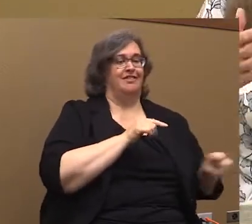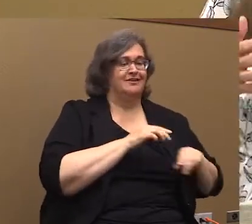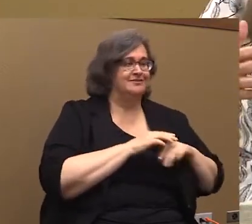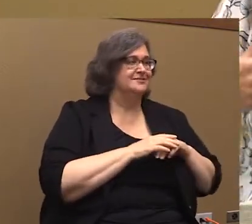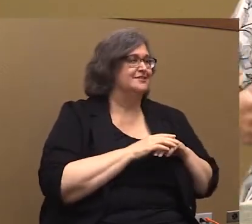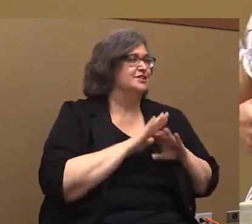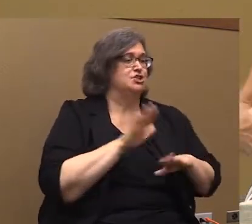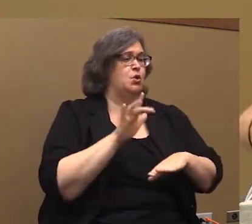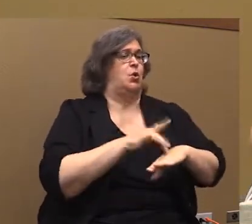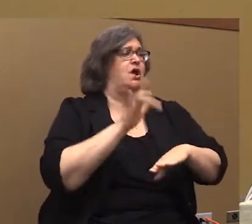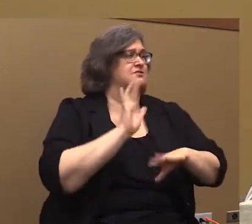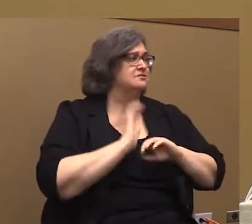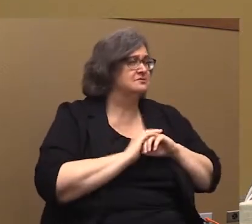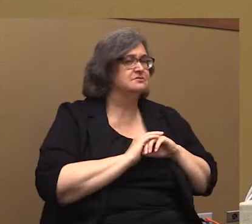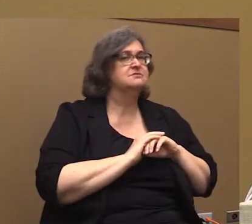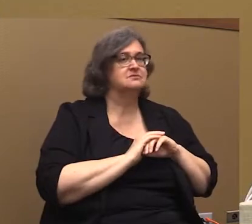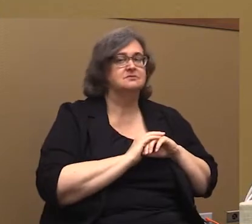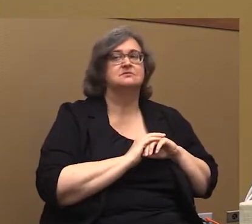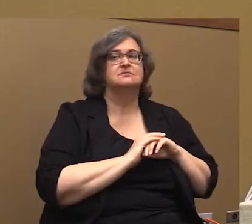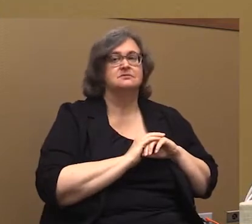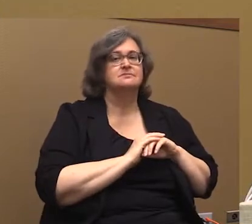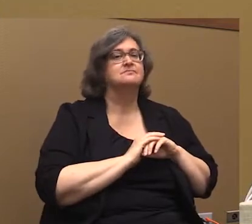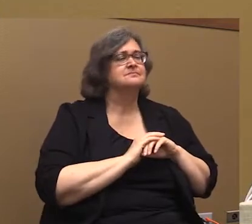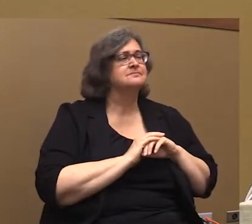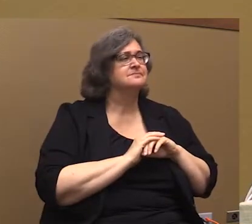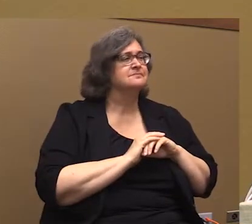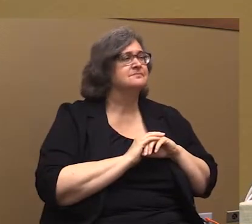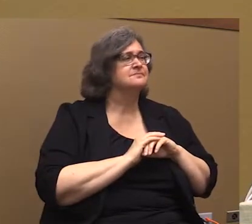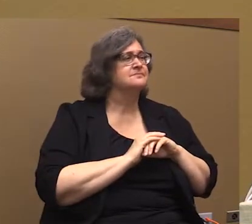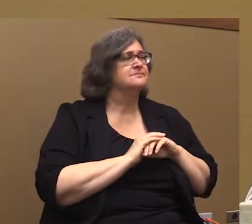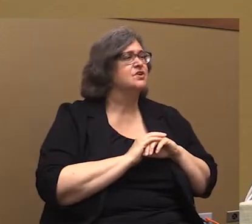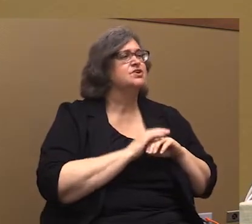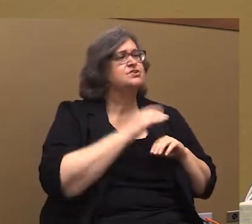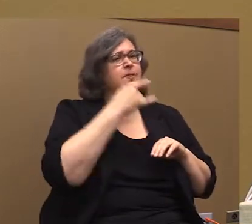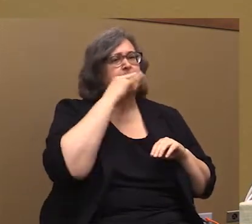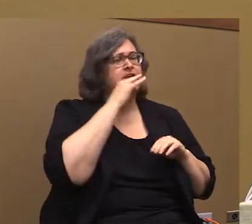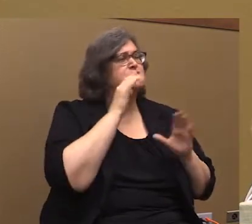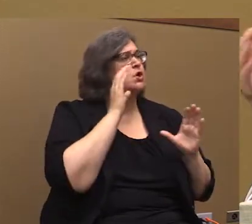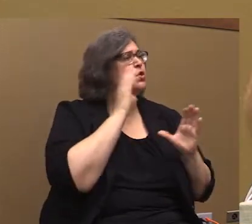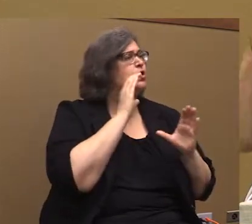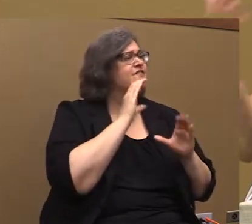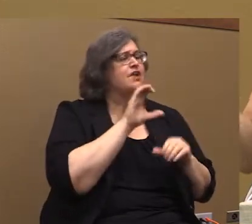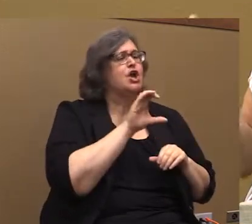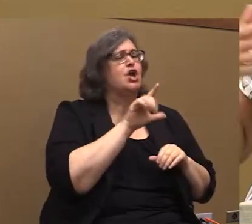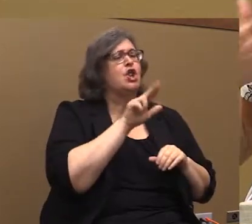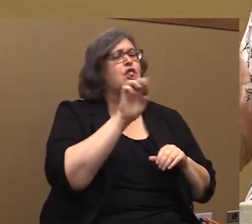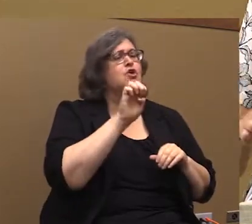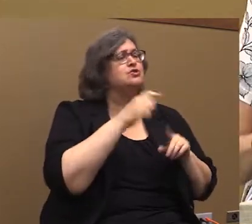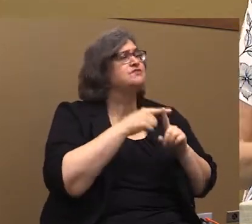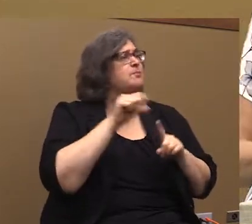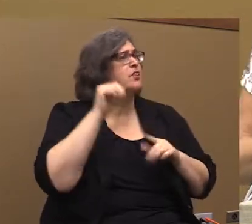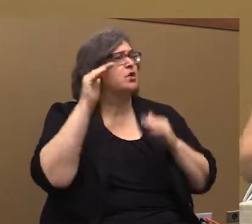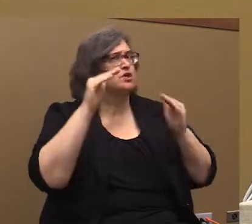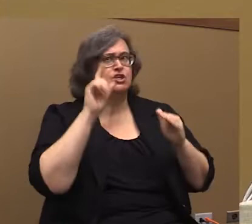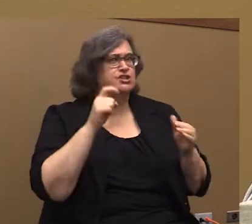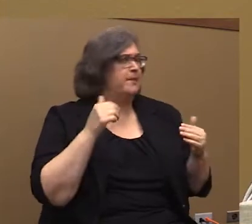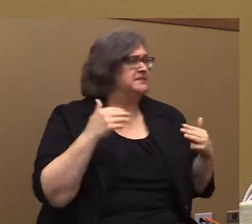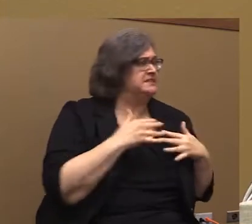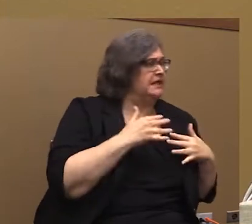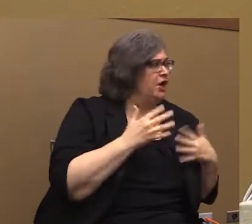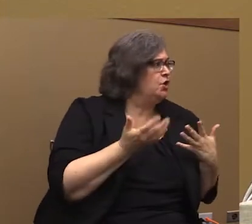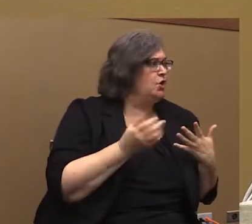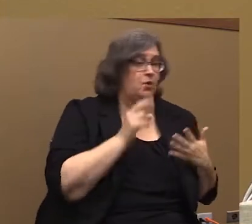from the dog and come back here and don't touch the dog? So they look for some clues